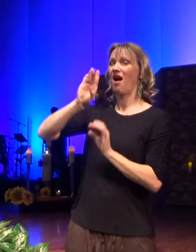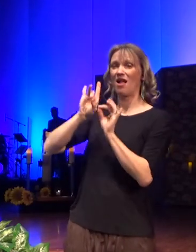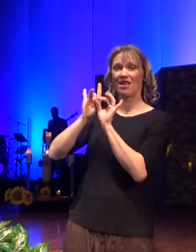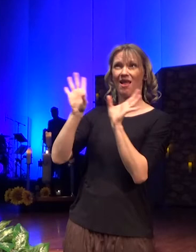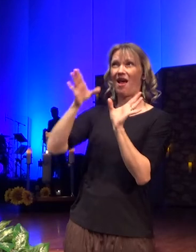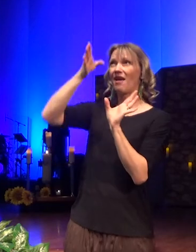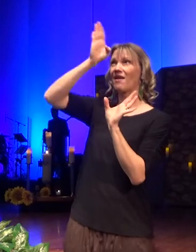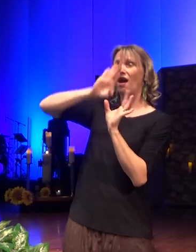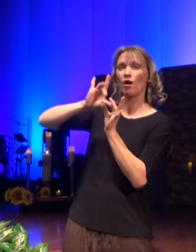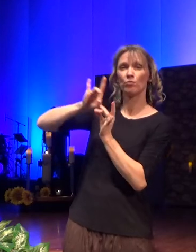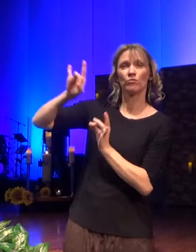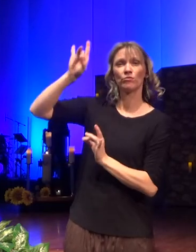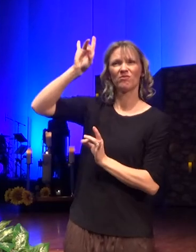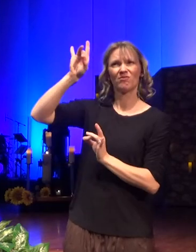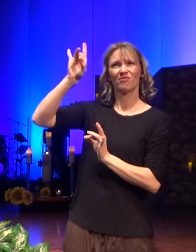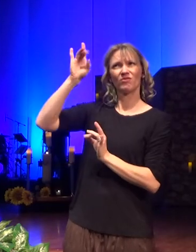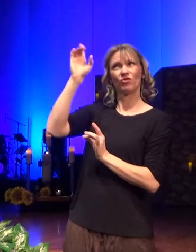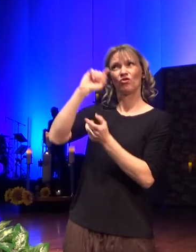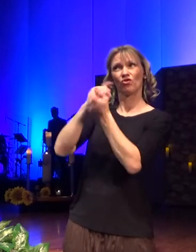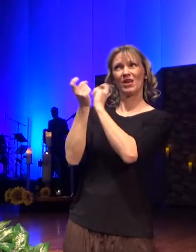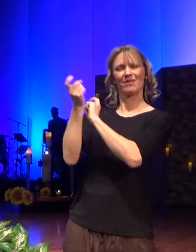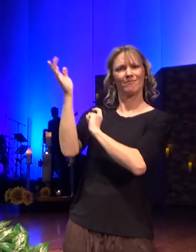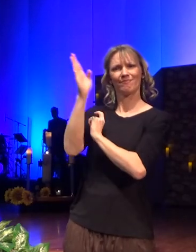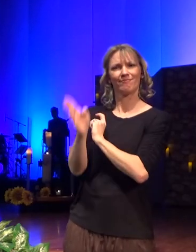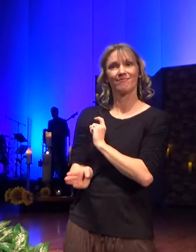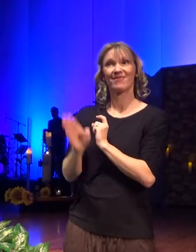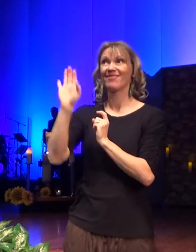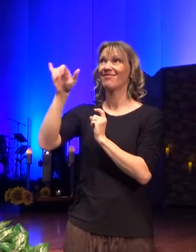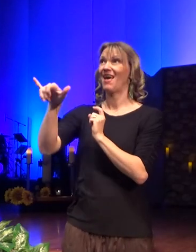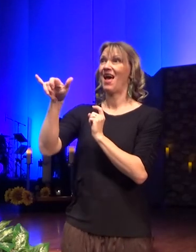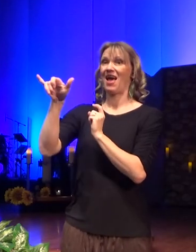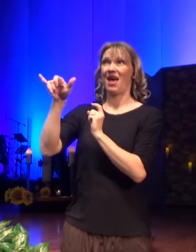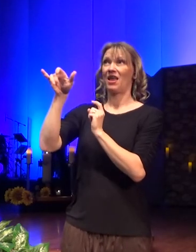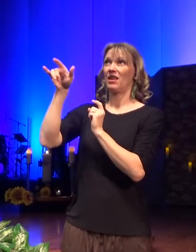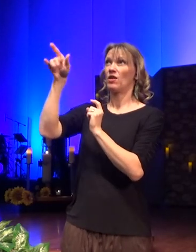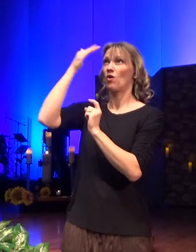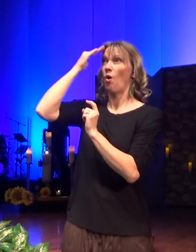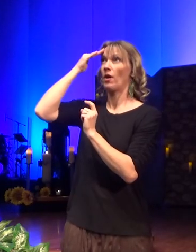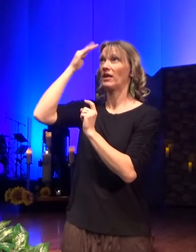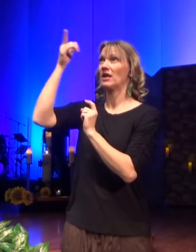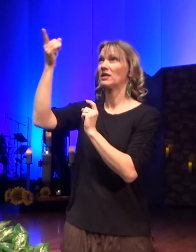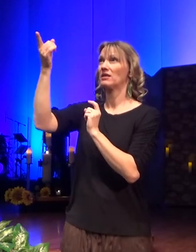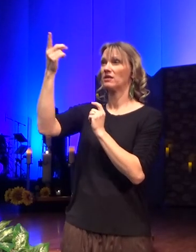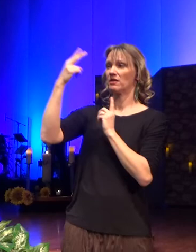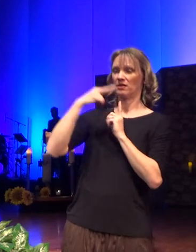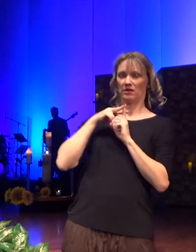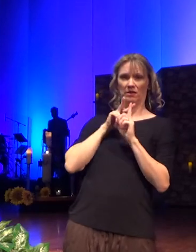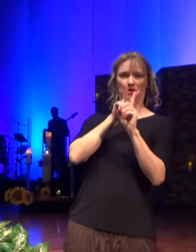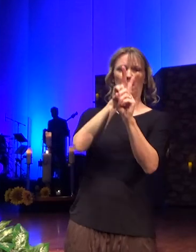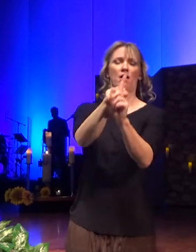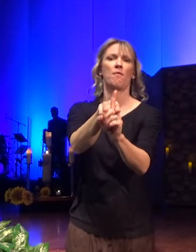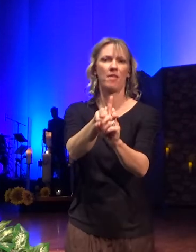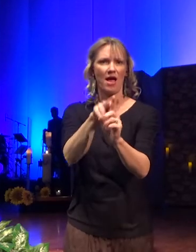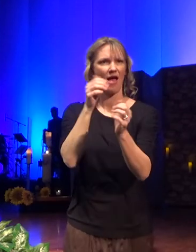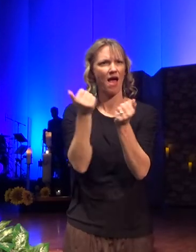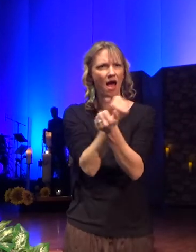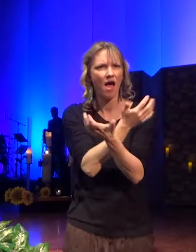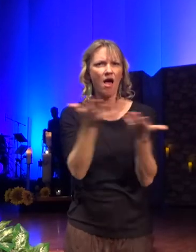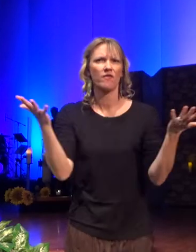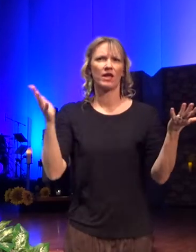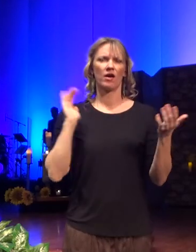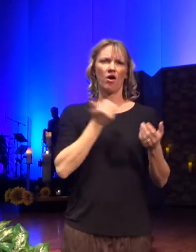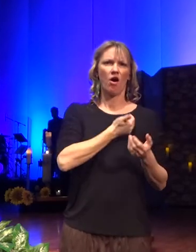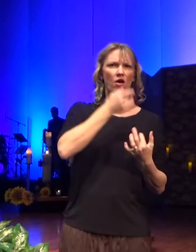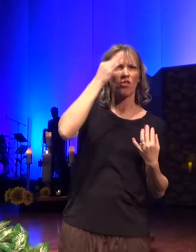God presence. So we apply it to everything that we touch physically, and we touch with